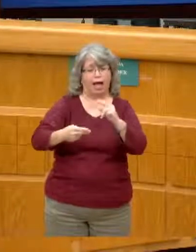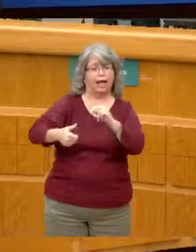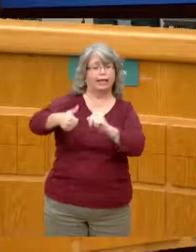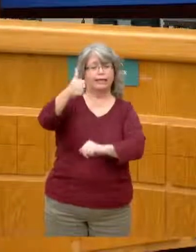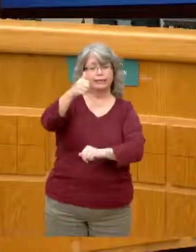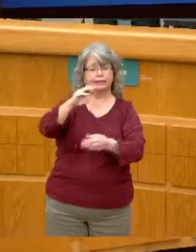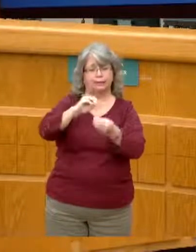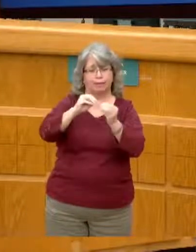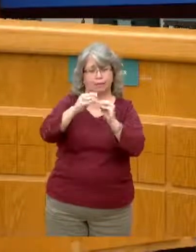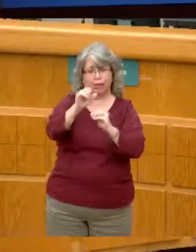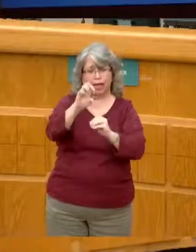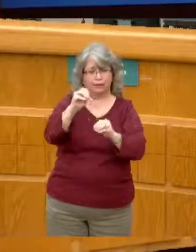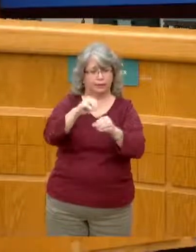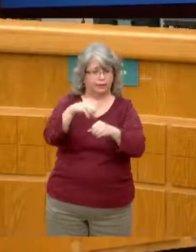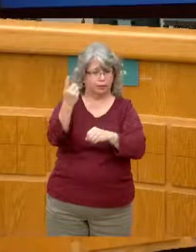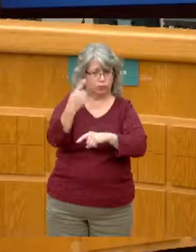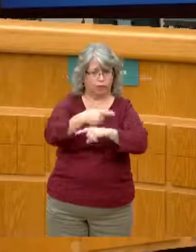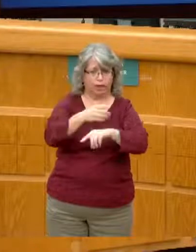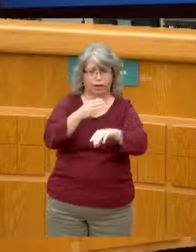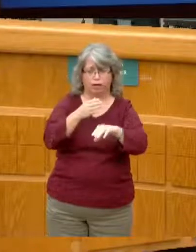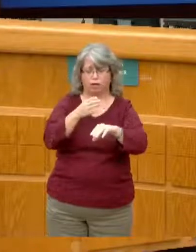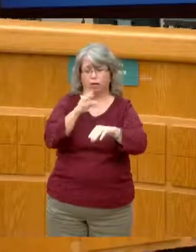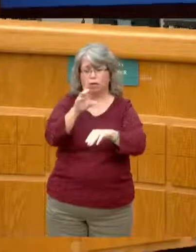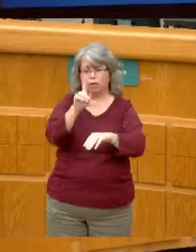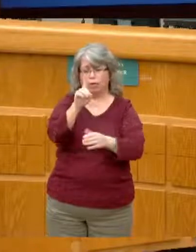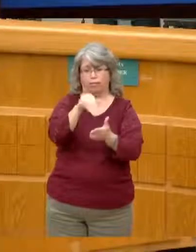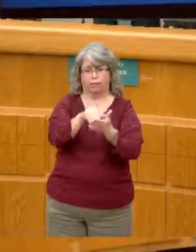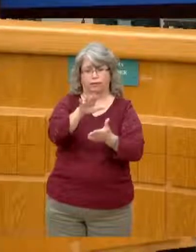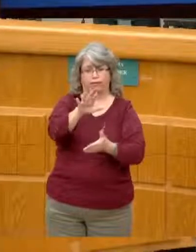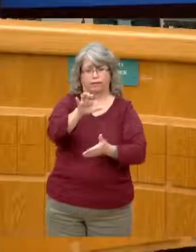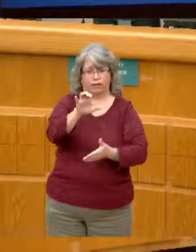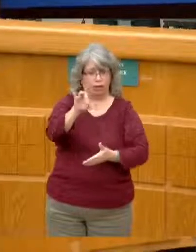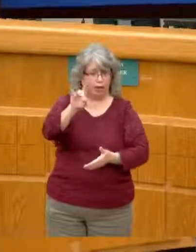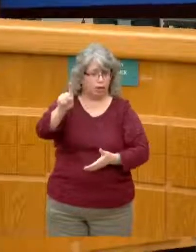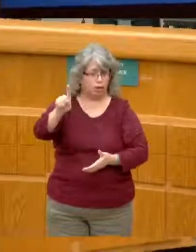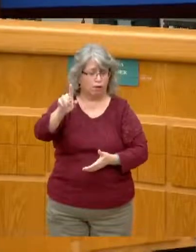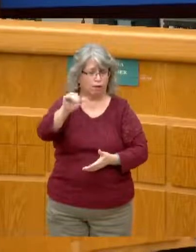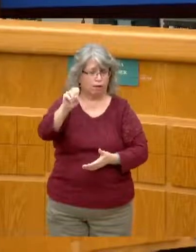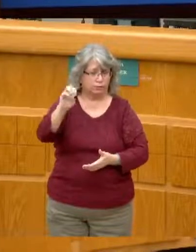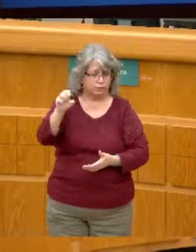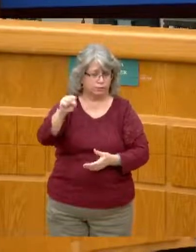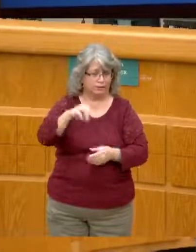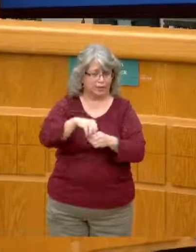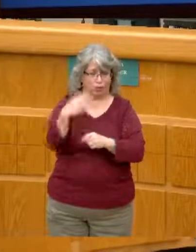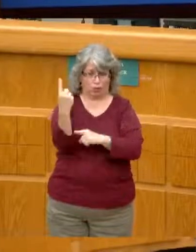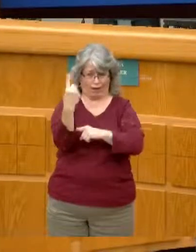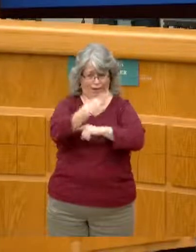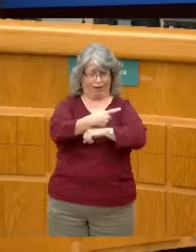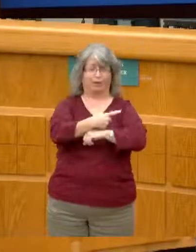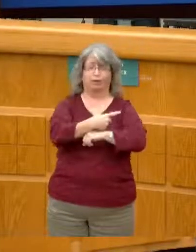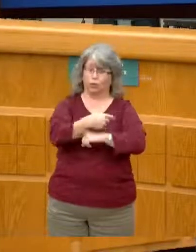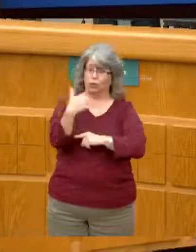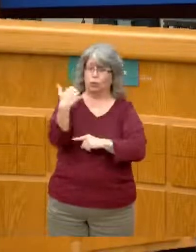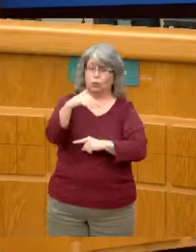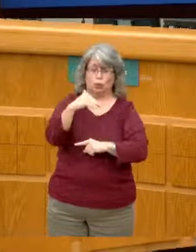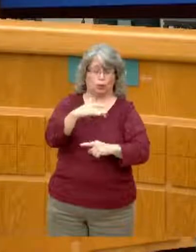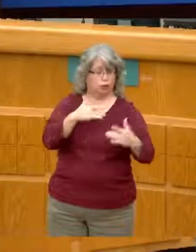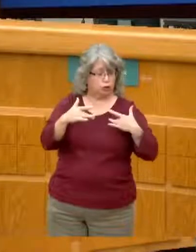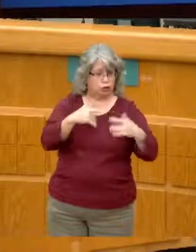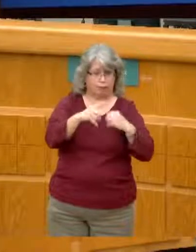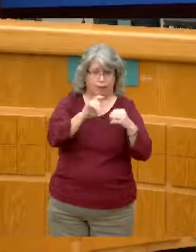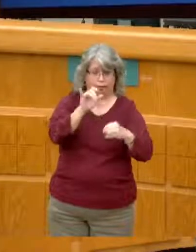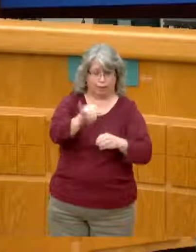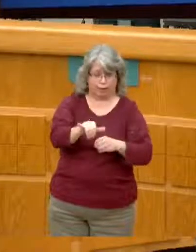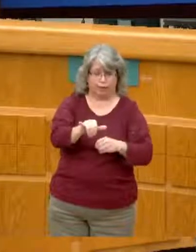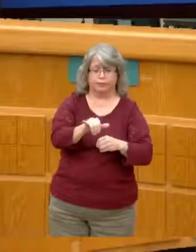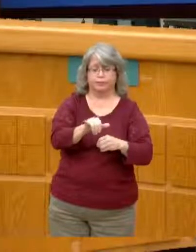over 1,581 cases, actually 1,581 cases in one single day, so that was very concerning. As